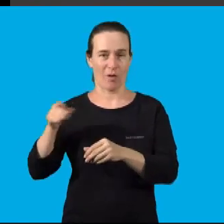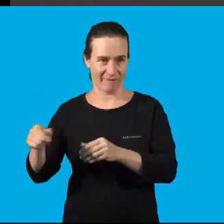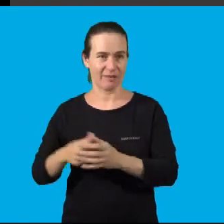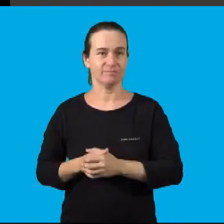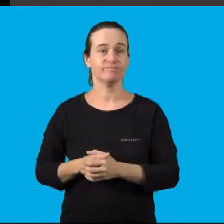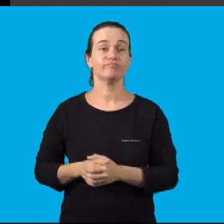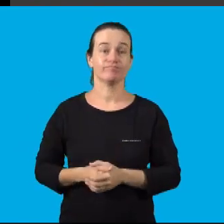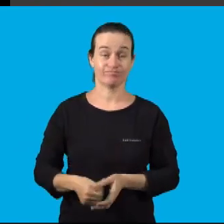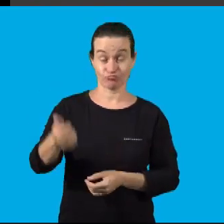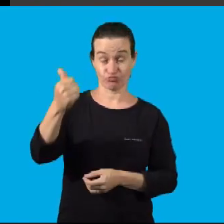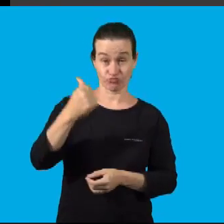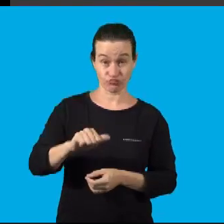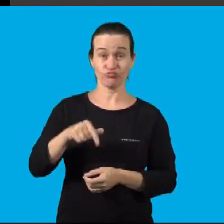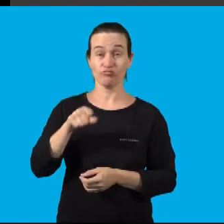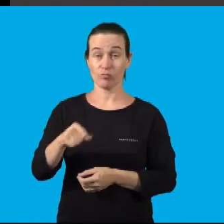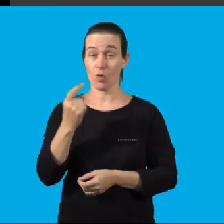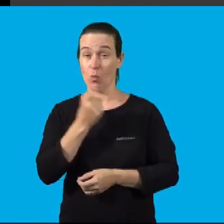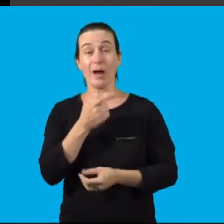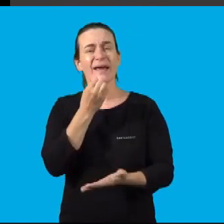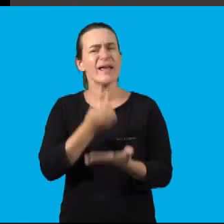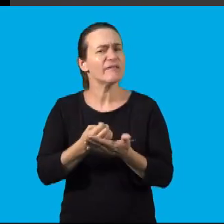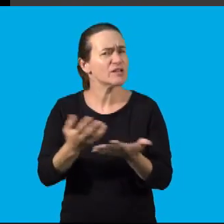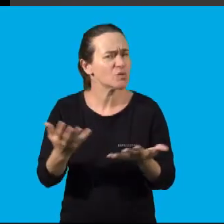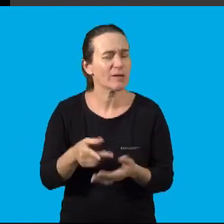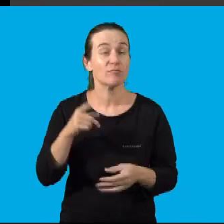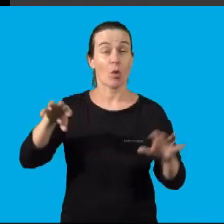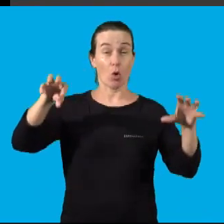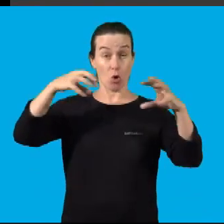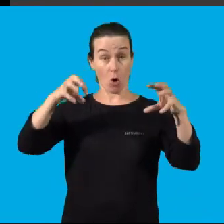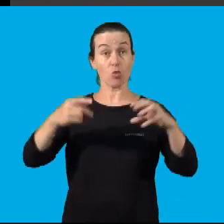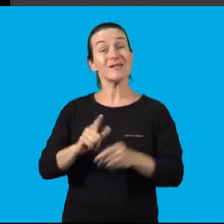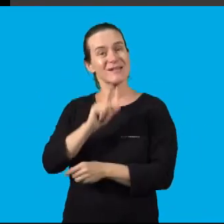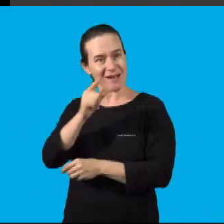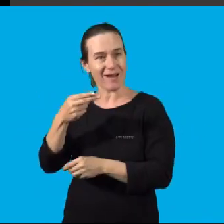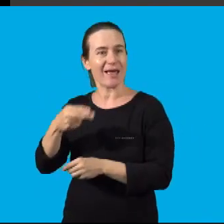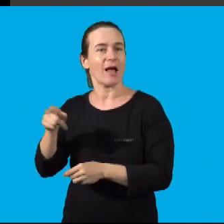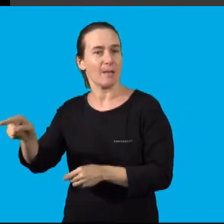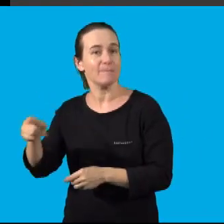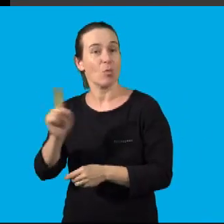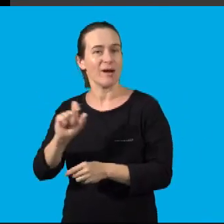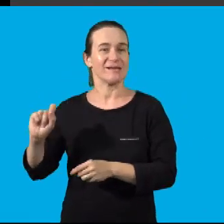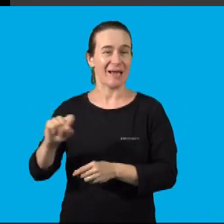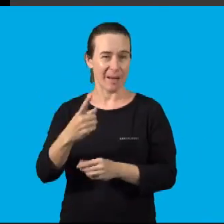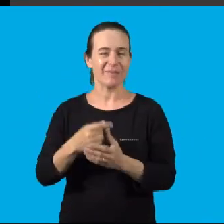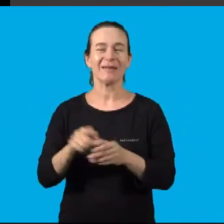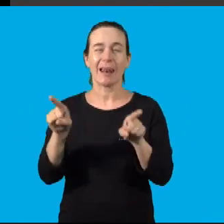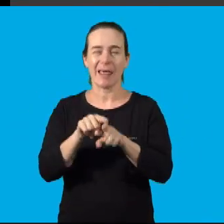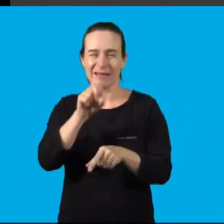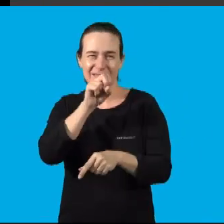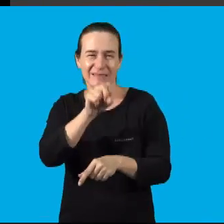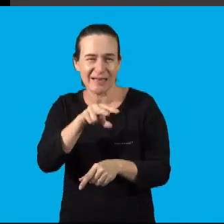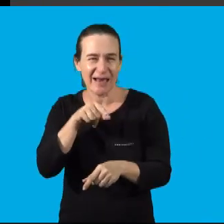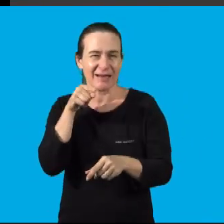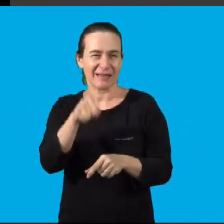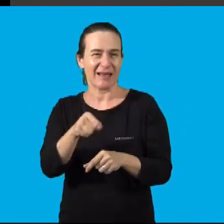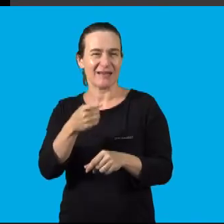King Hamlet makes this known to Hamlet, as he describes Claudius as the serpent that stings thy father's